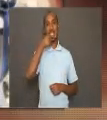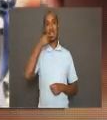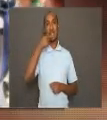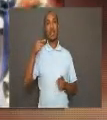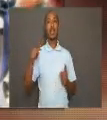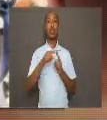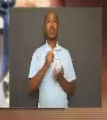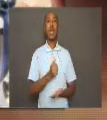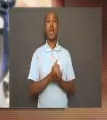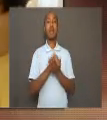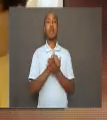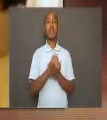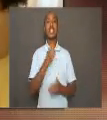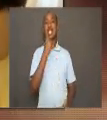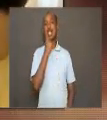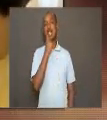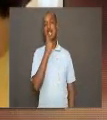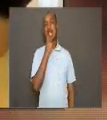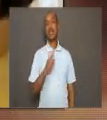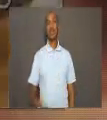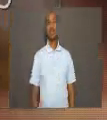help treat sensitive teeth.